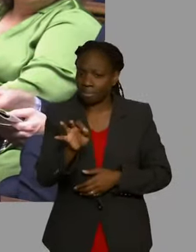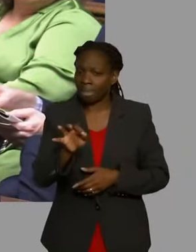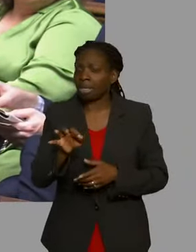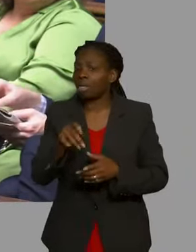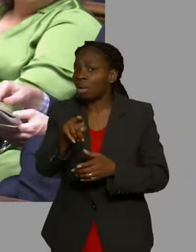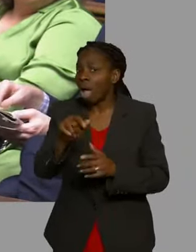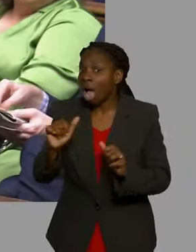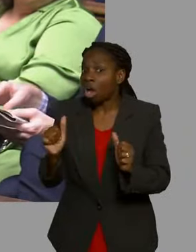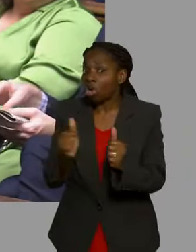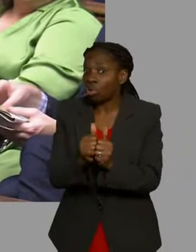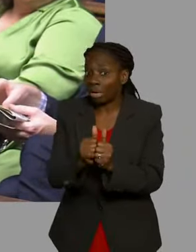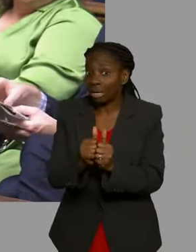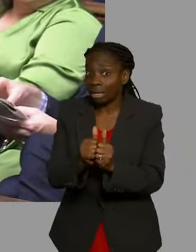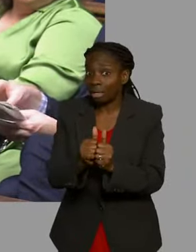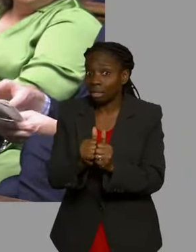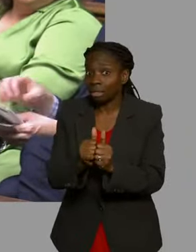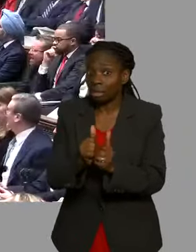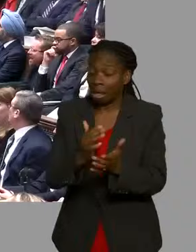government have done to the Scottish